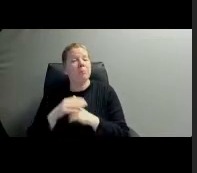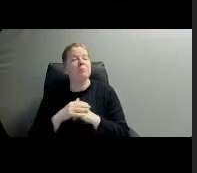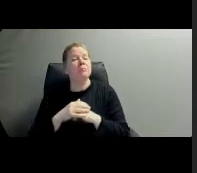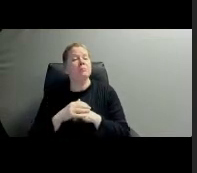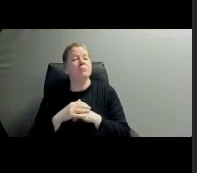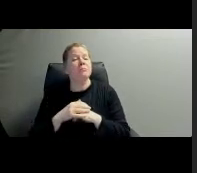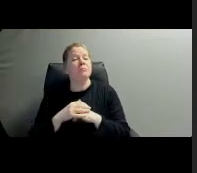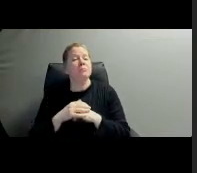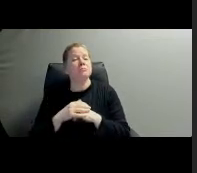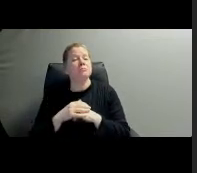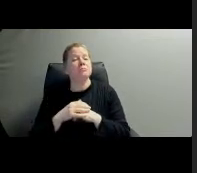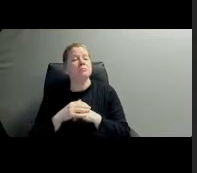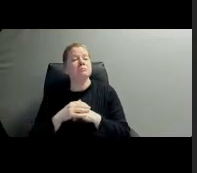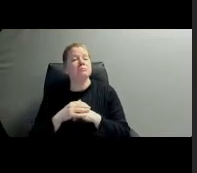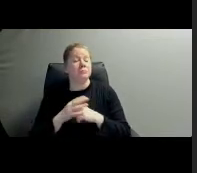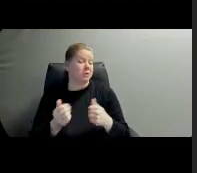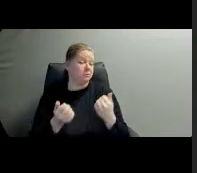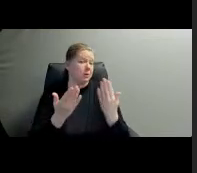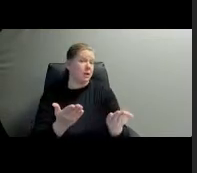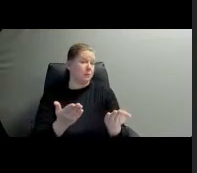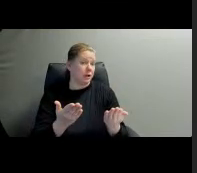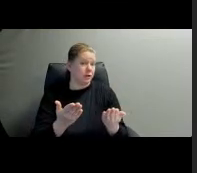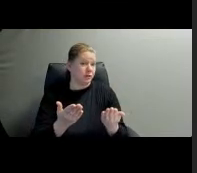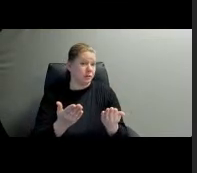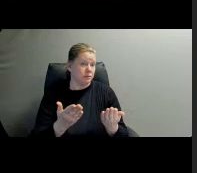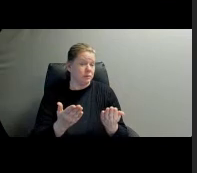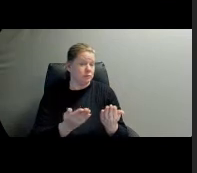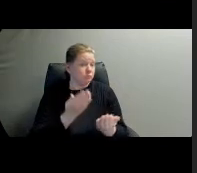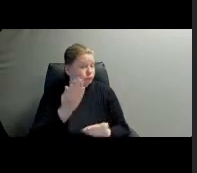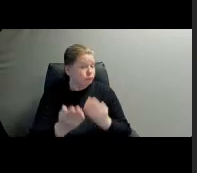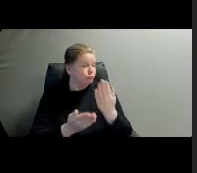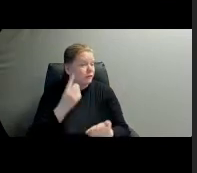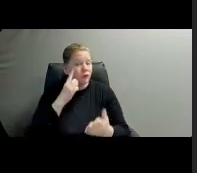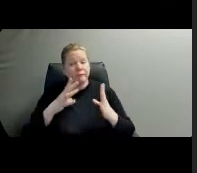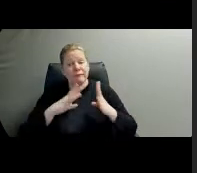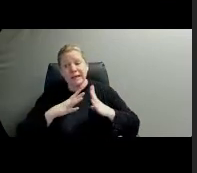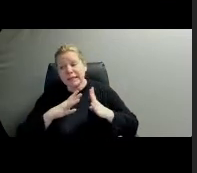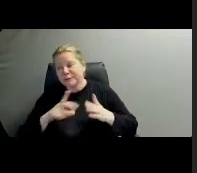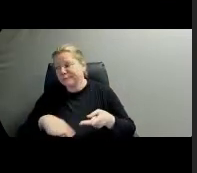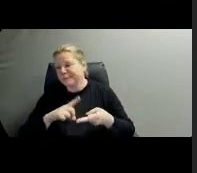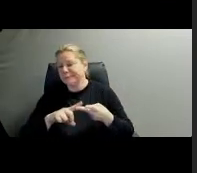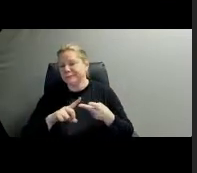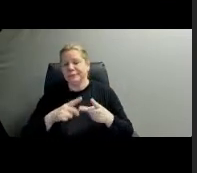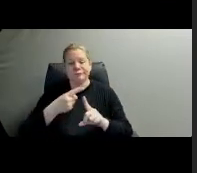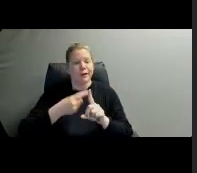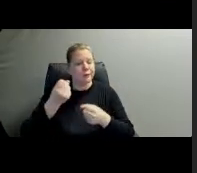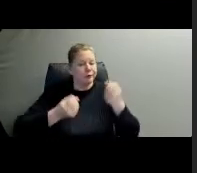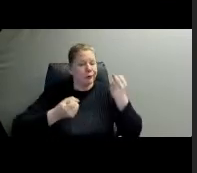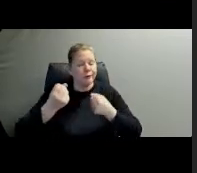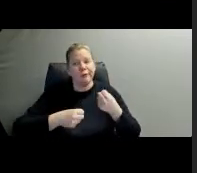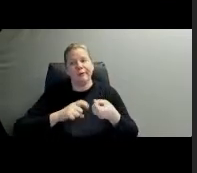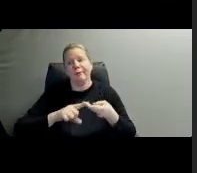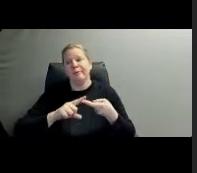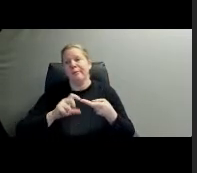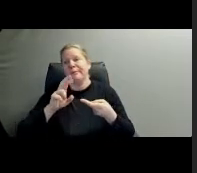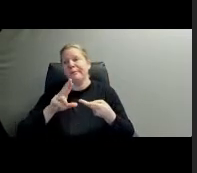like, recommendations or suggestions that you're getting for a particular vacation, or rental cars, or any kind